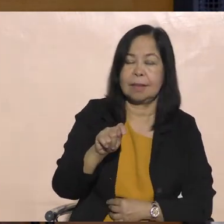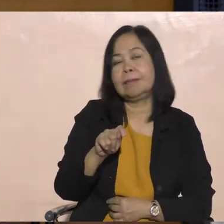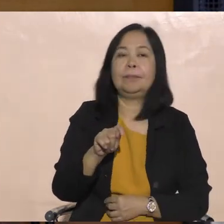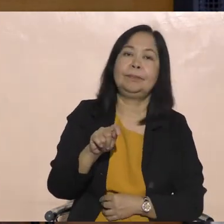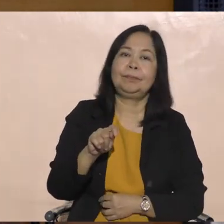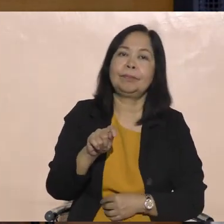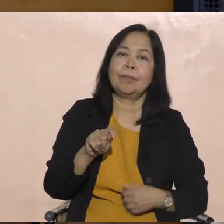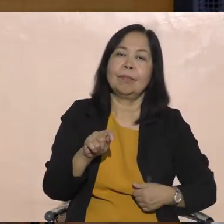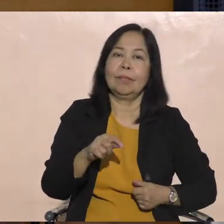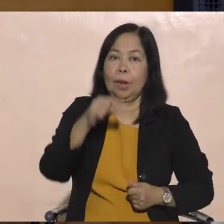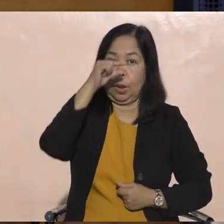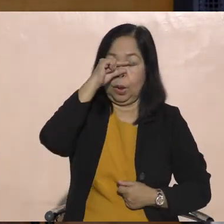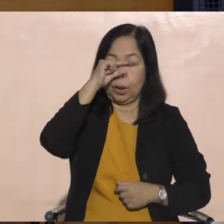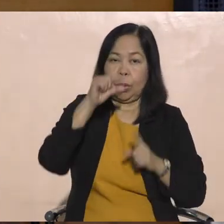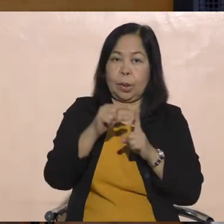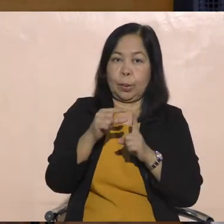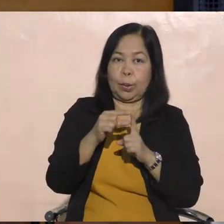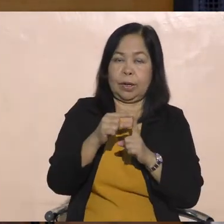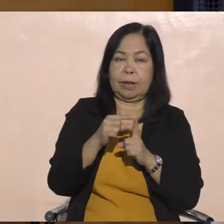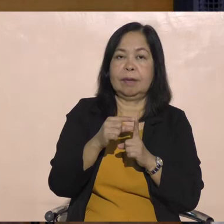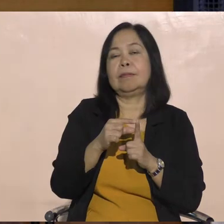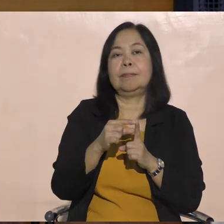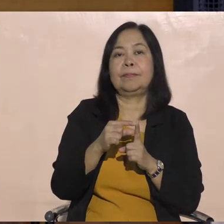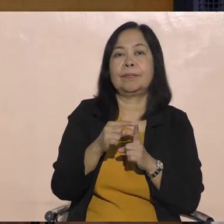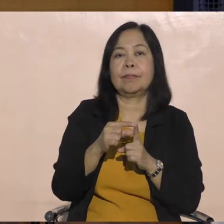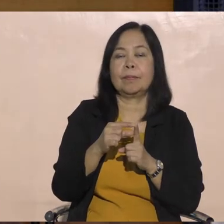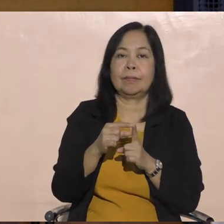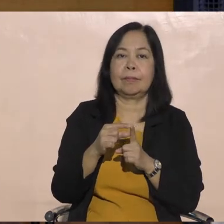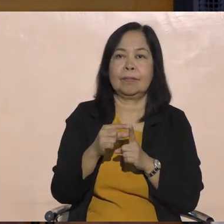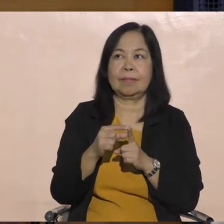embrimasato, Greek word mga kaigsoonan, the verb in